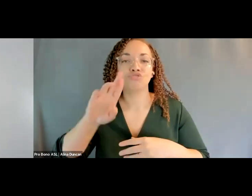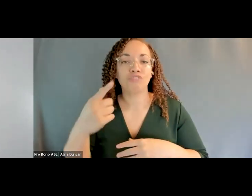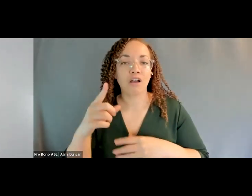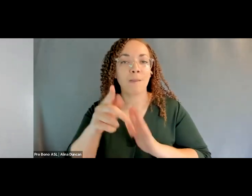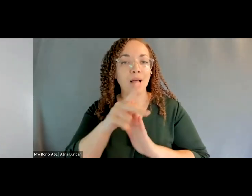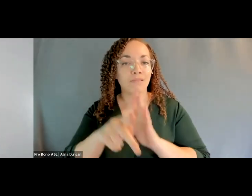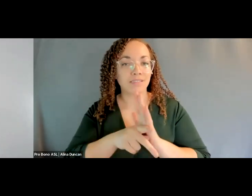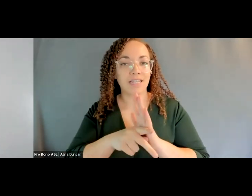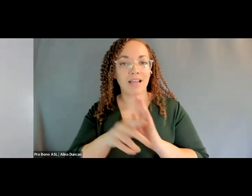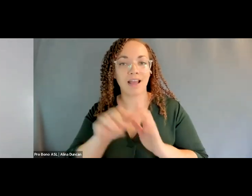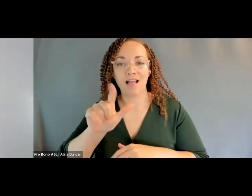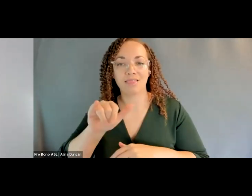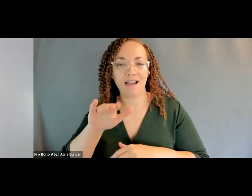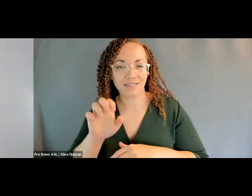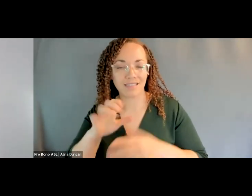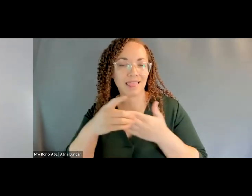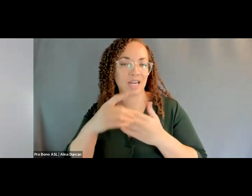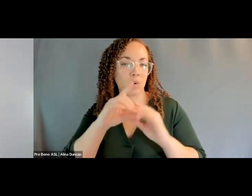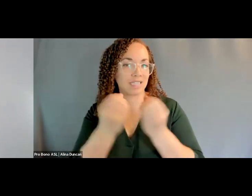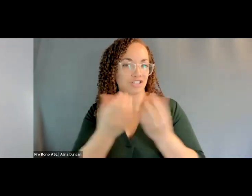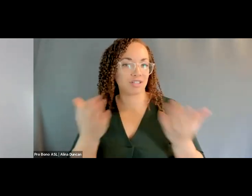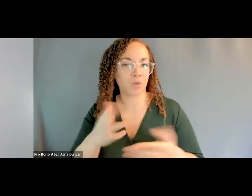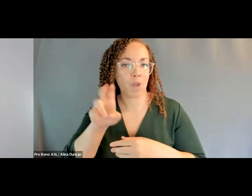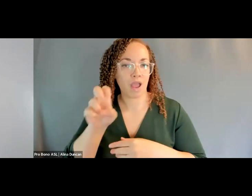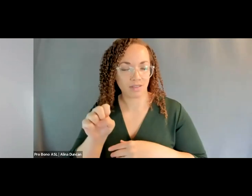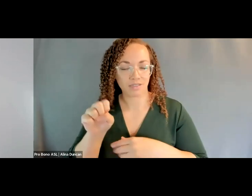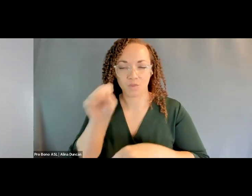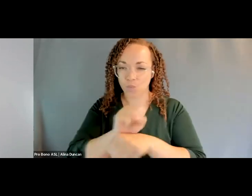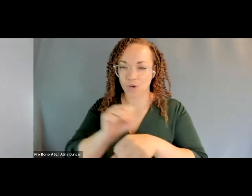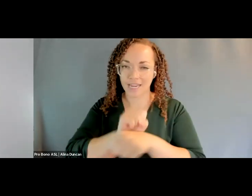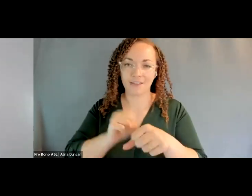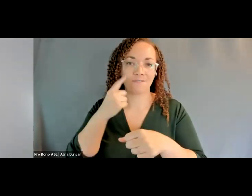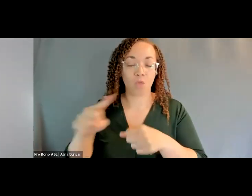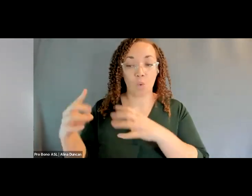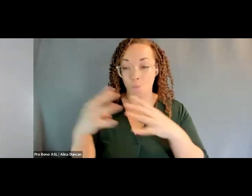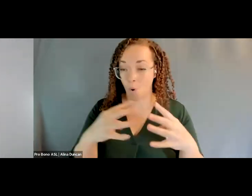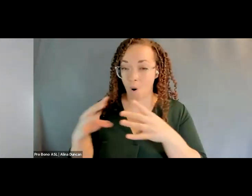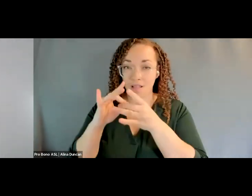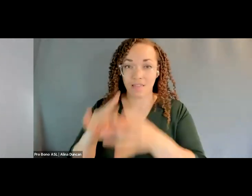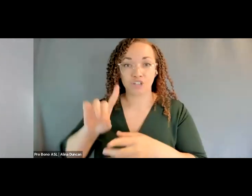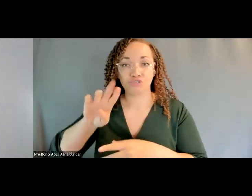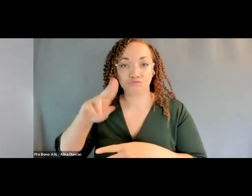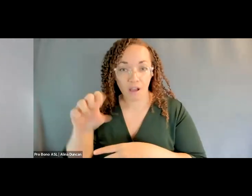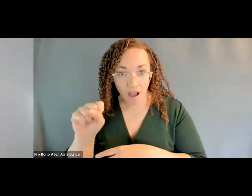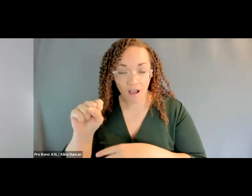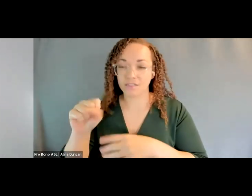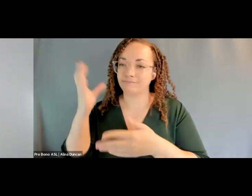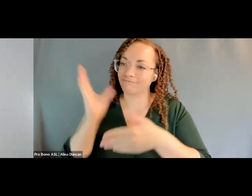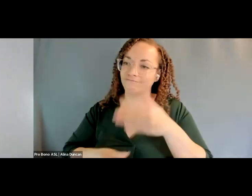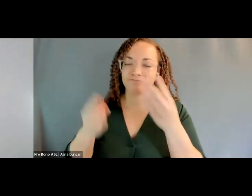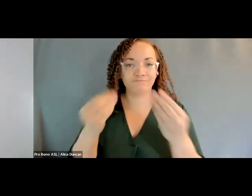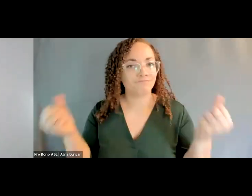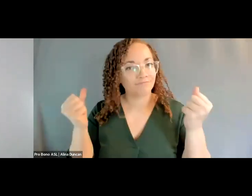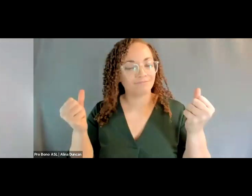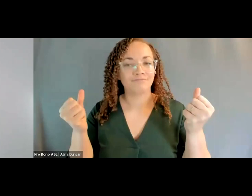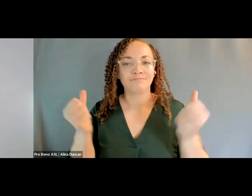US working to end the war on drugs and build drug policies grounded in science, compassion, health, and human rights.